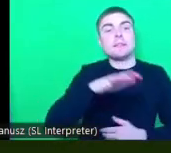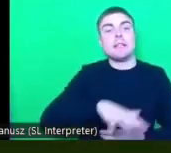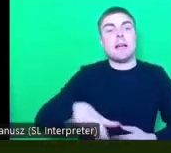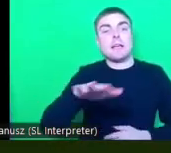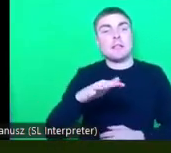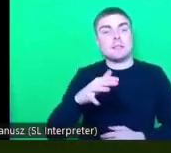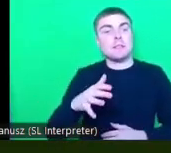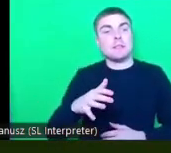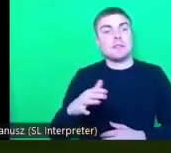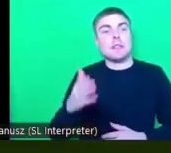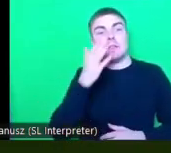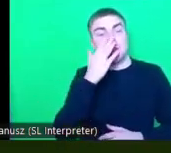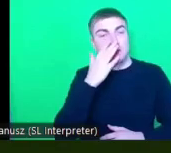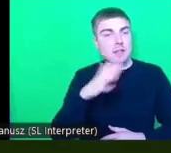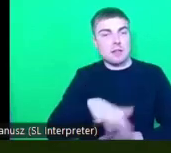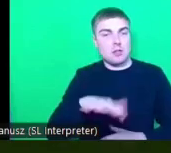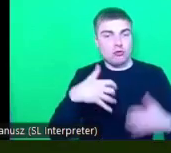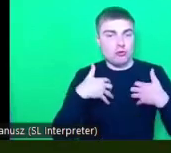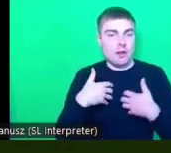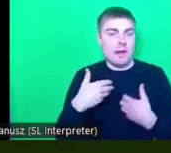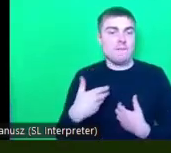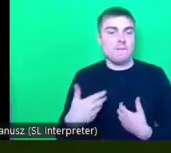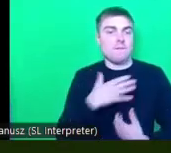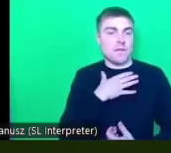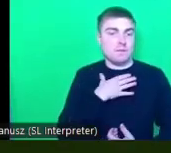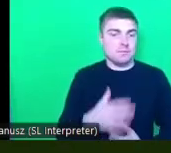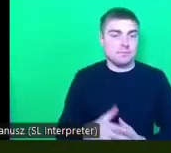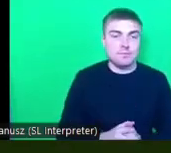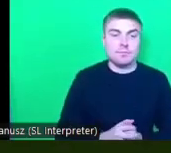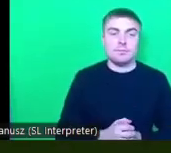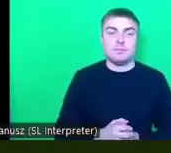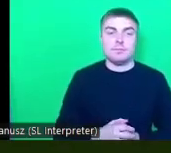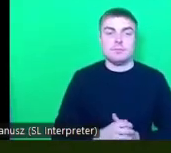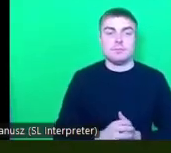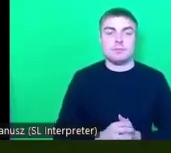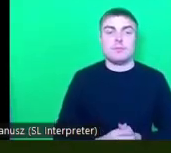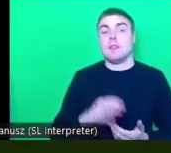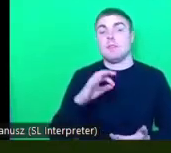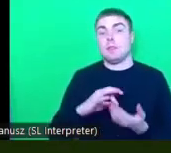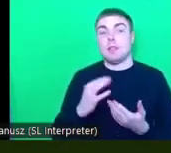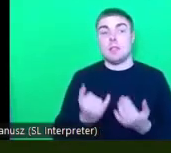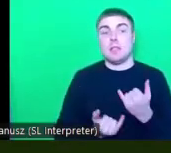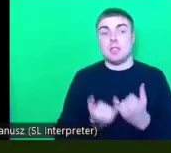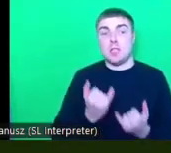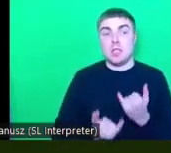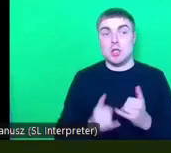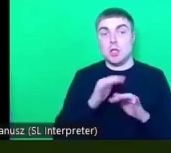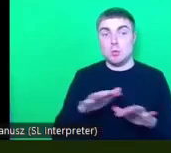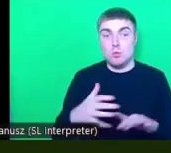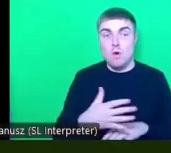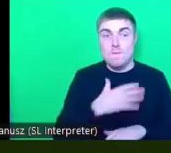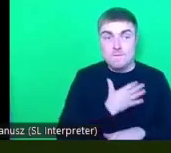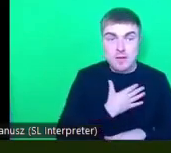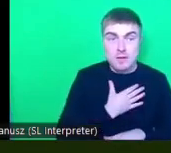territory density. So here you see, okay, a lot of wolves, hunters reduce their harvest. Then we have some areas here where